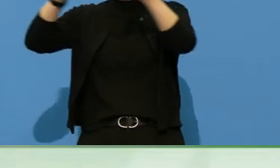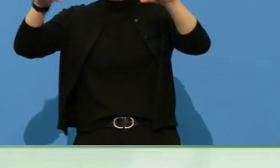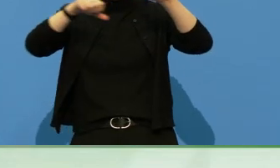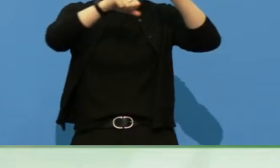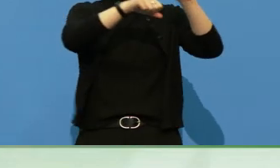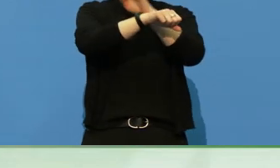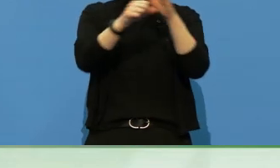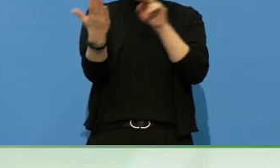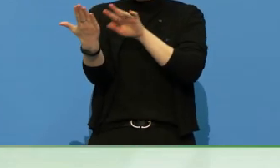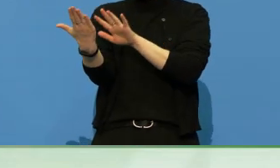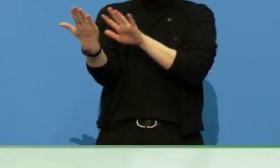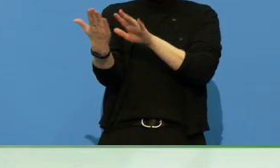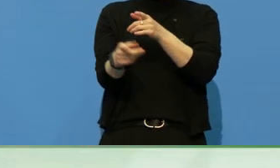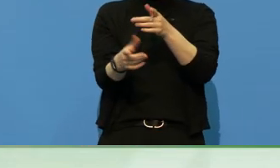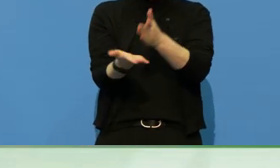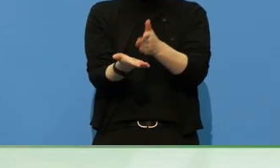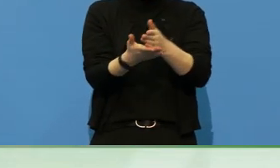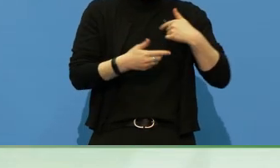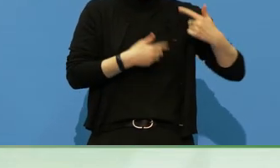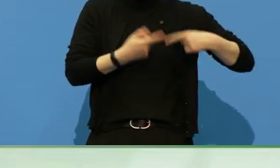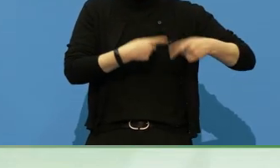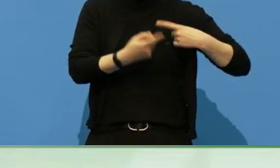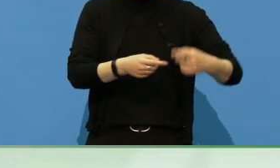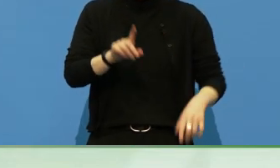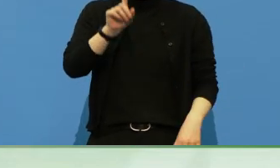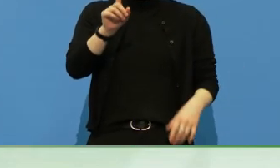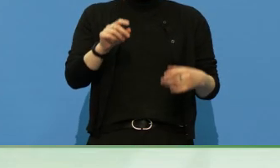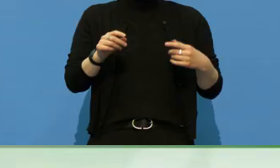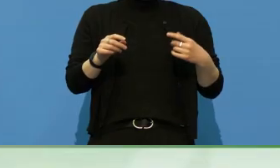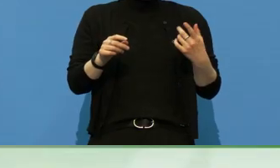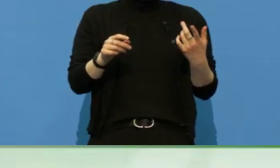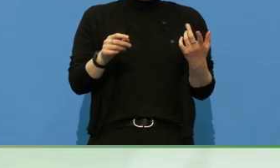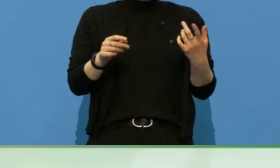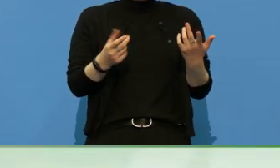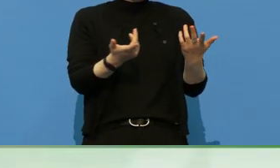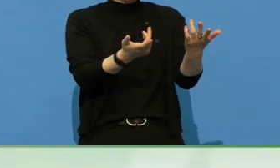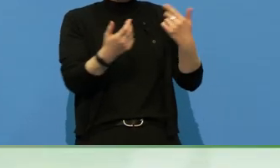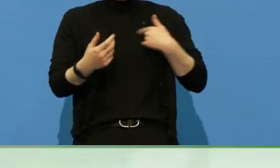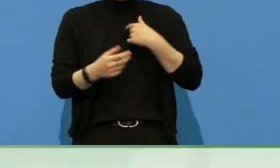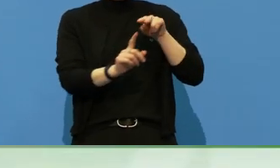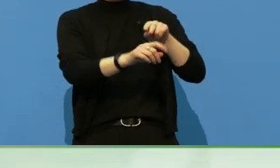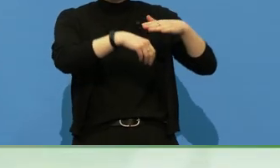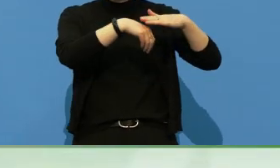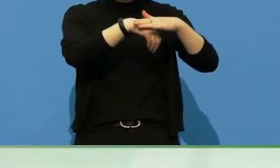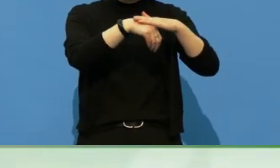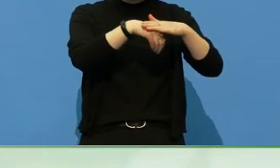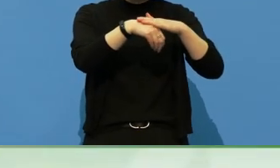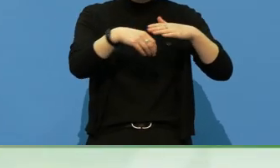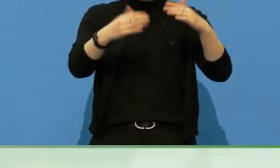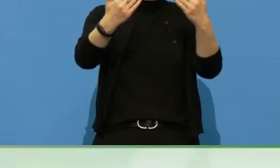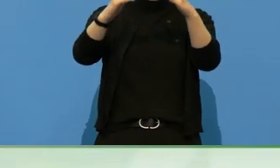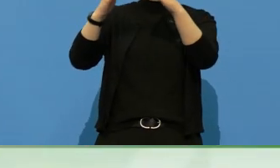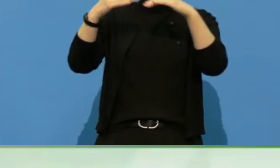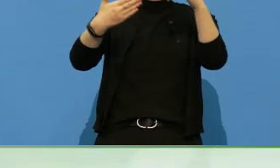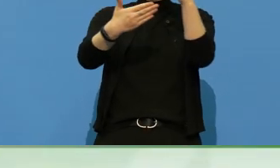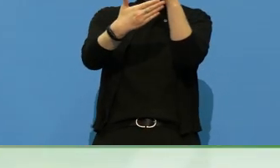it's somewhere in the middle, because we know that universal design is a process. You can do